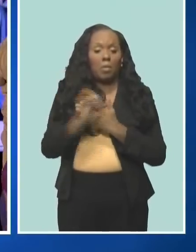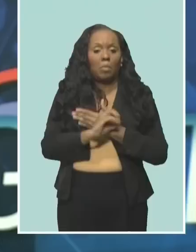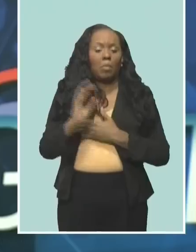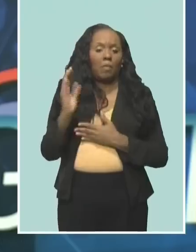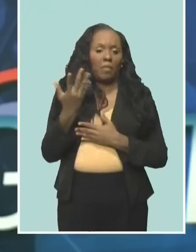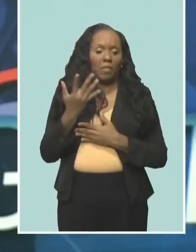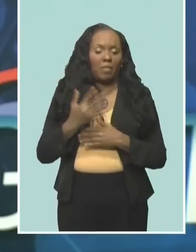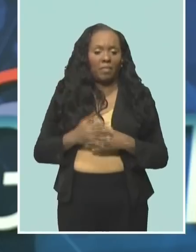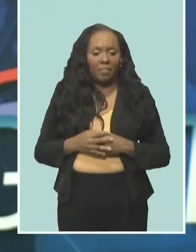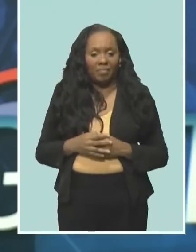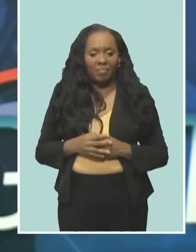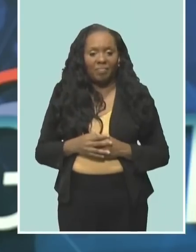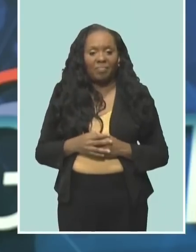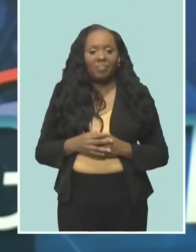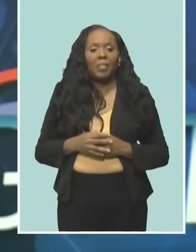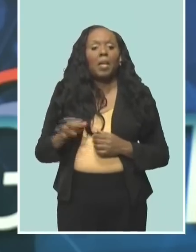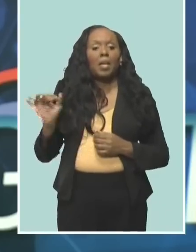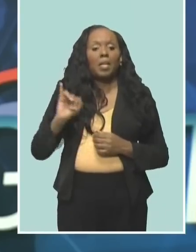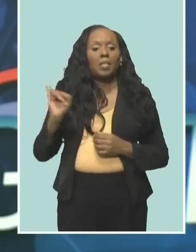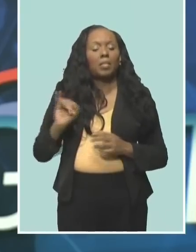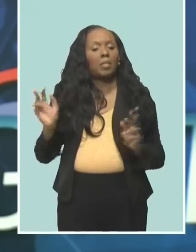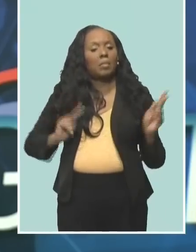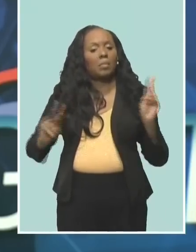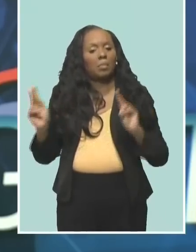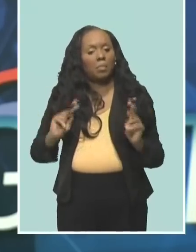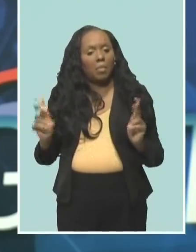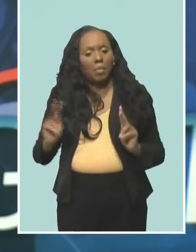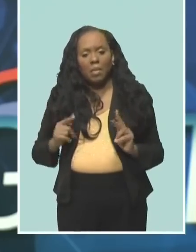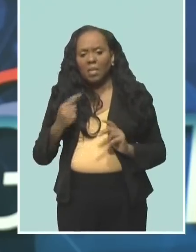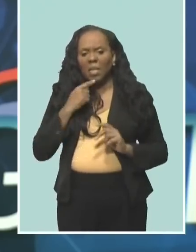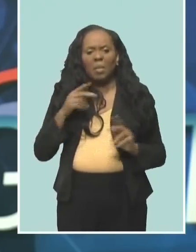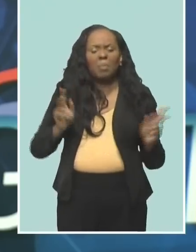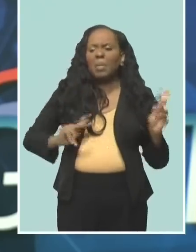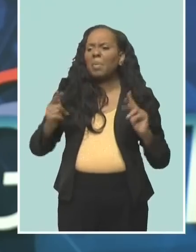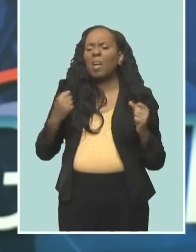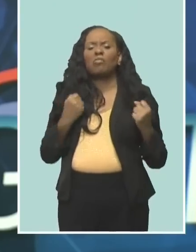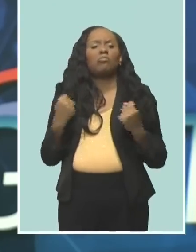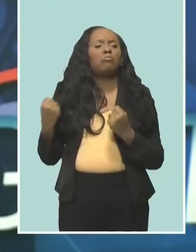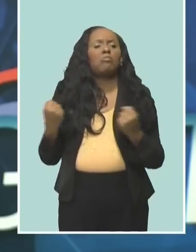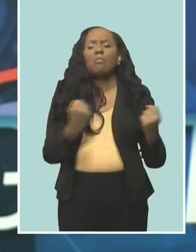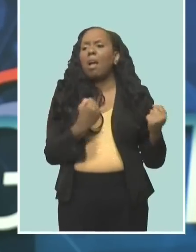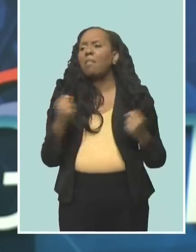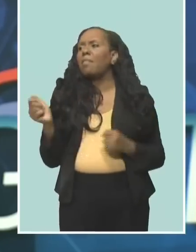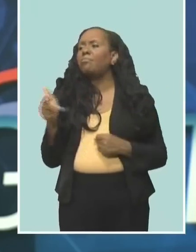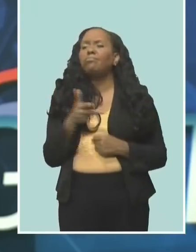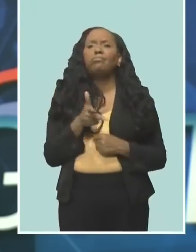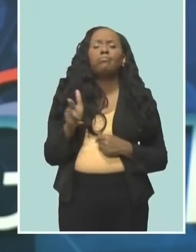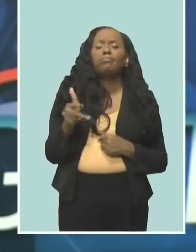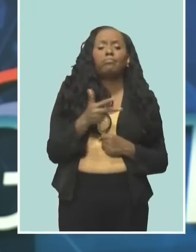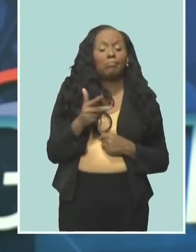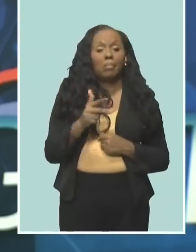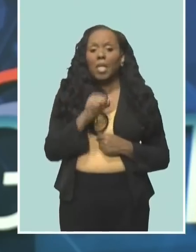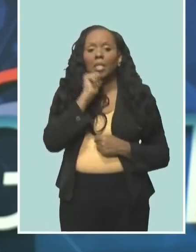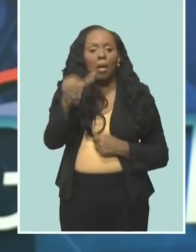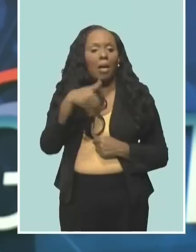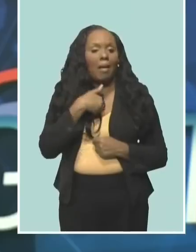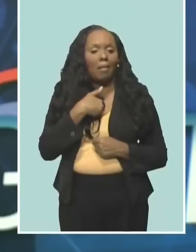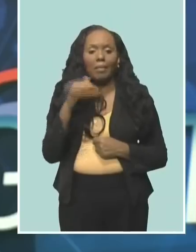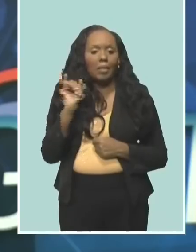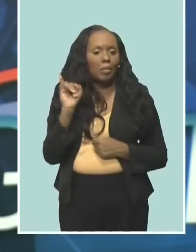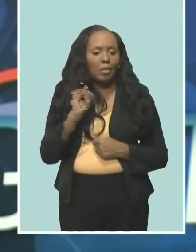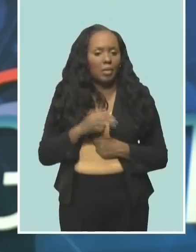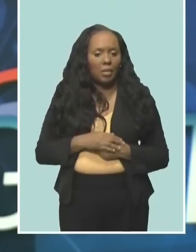News. Insurance officials want the problem of people driving uninsured vehicles dealt with. Chief Executive Officer